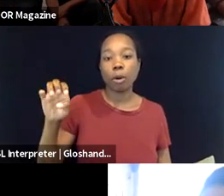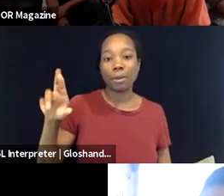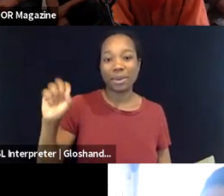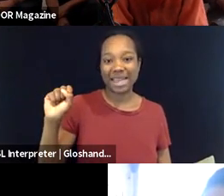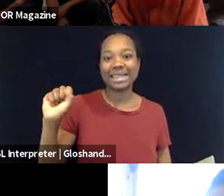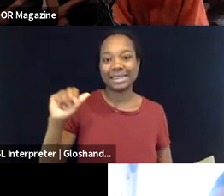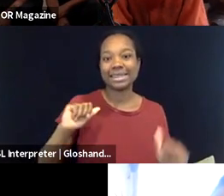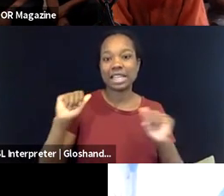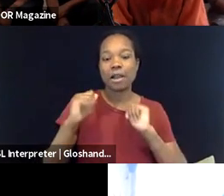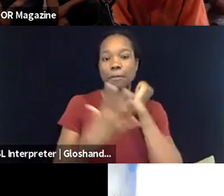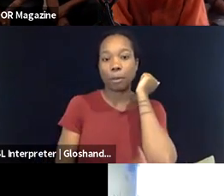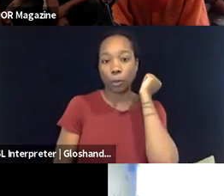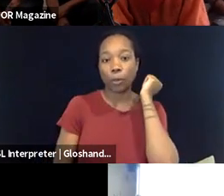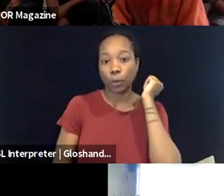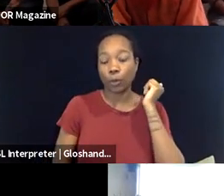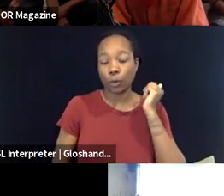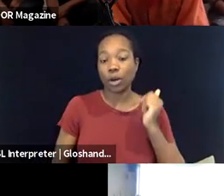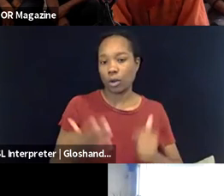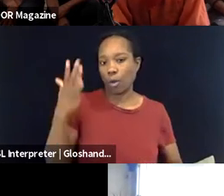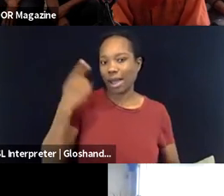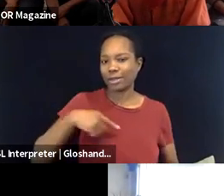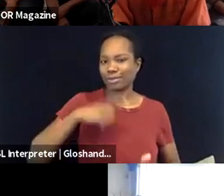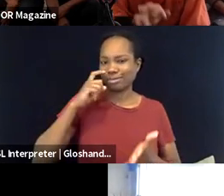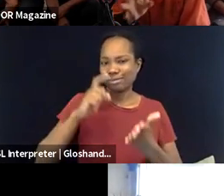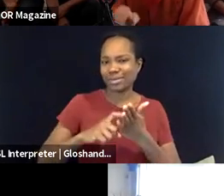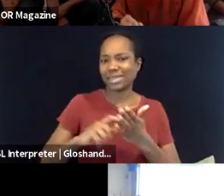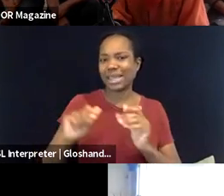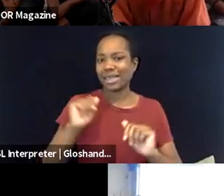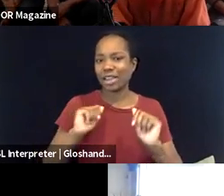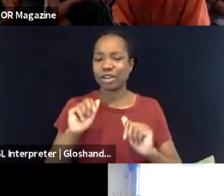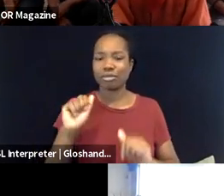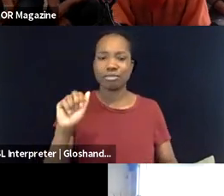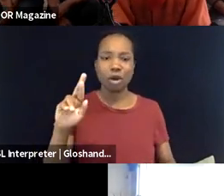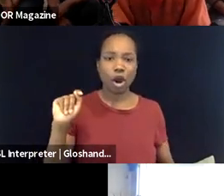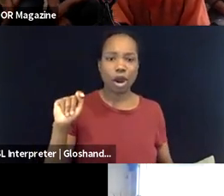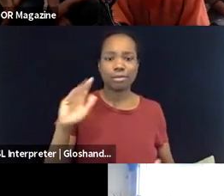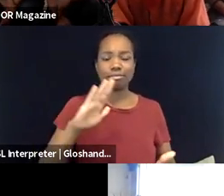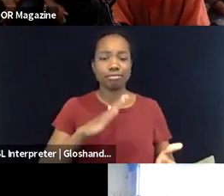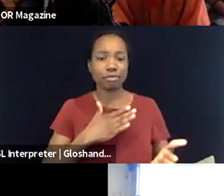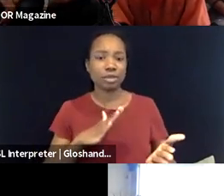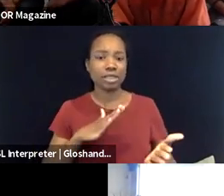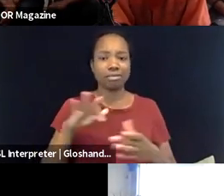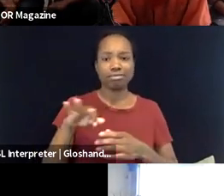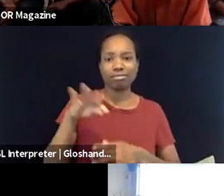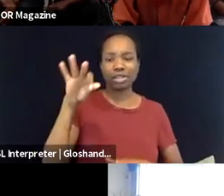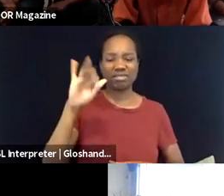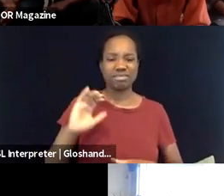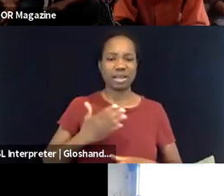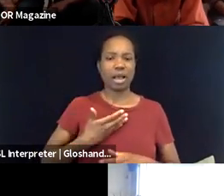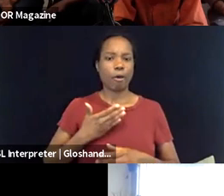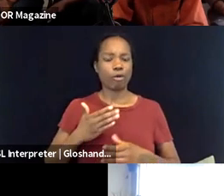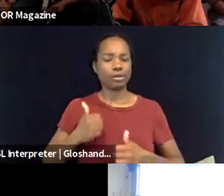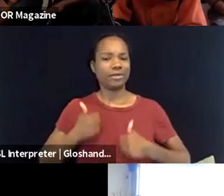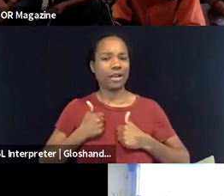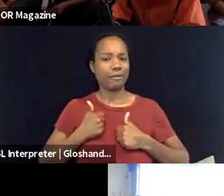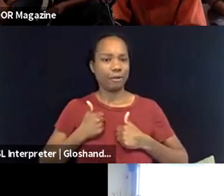that, again, theater, art, music, and spirit are how we survive. Theater is also